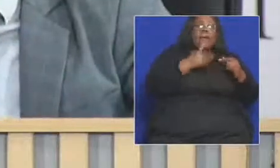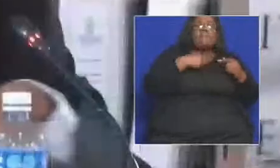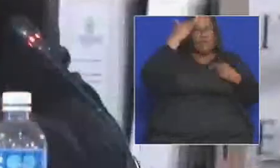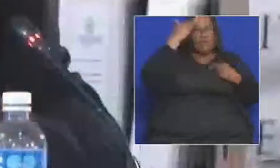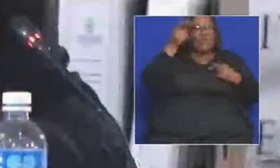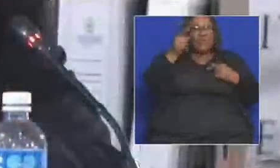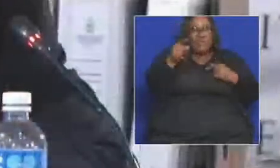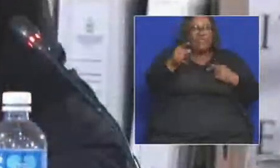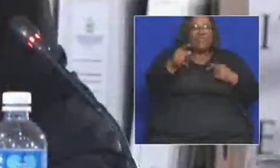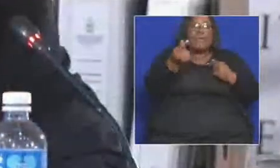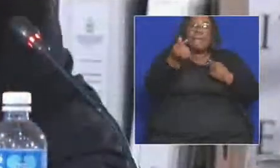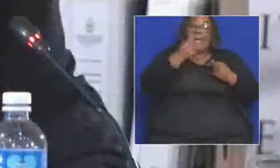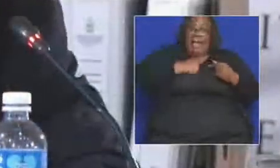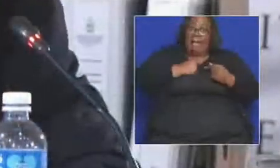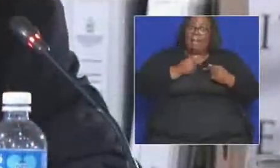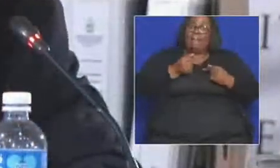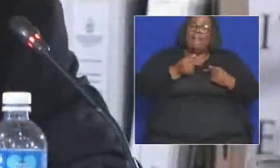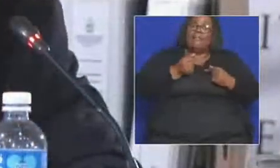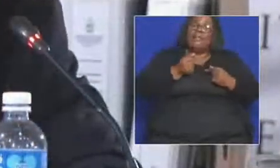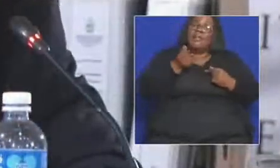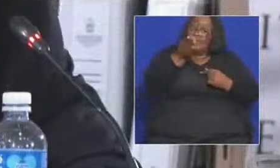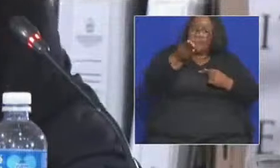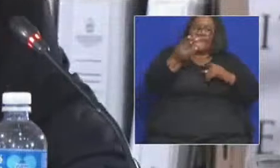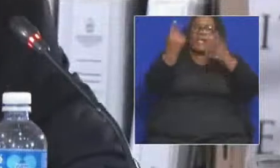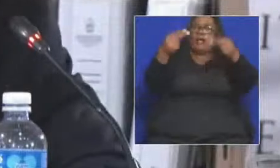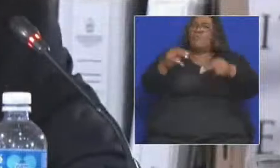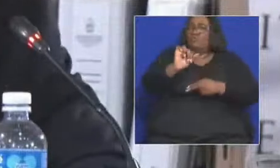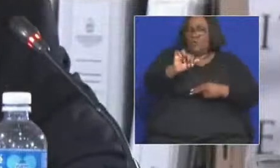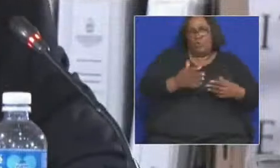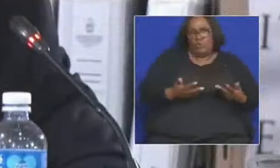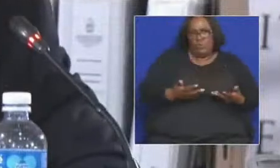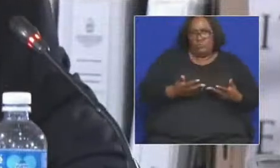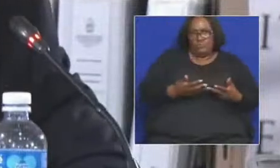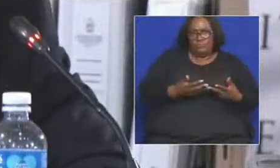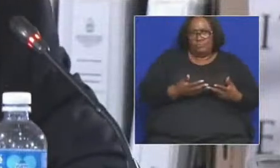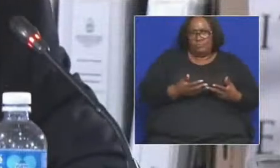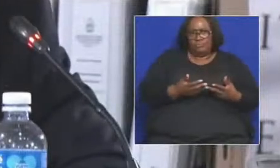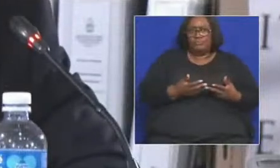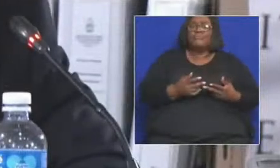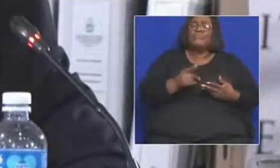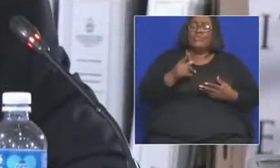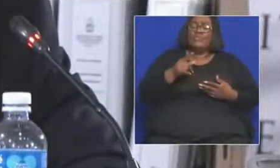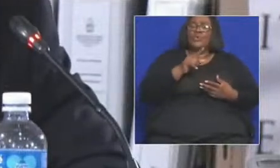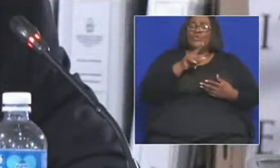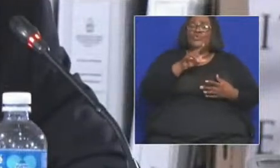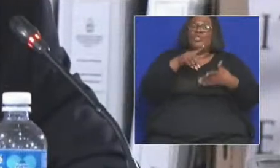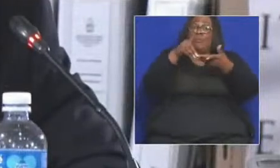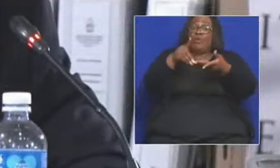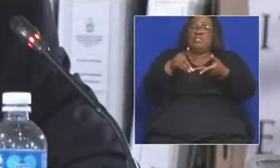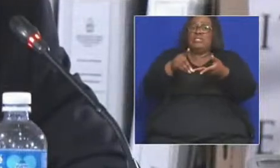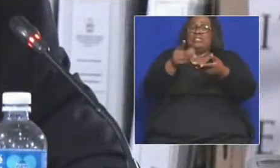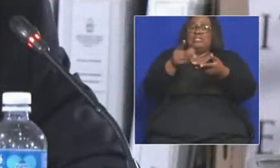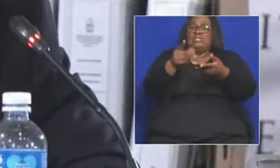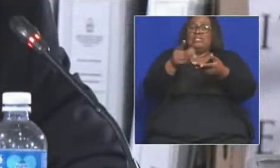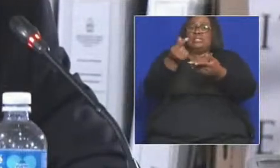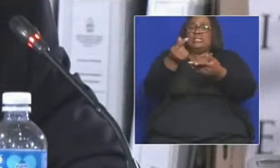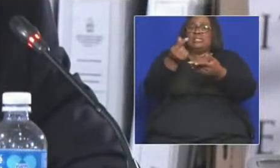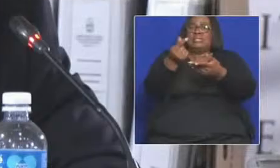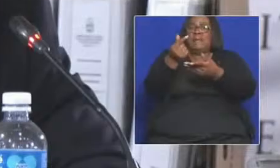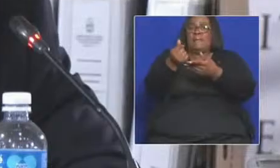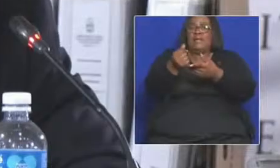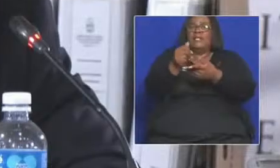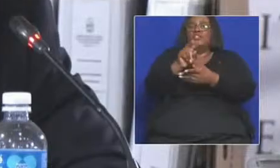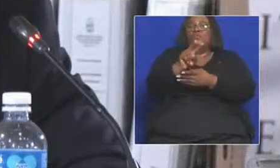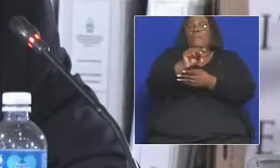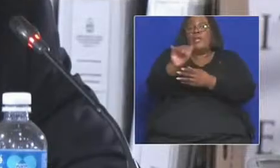So you in a supplier's account up to 2 million, but your RFQ that you want